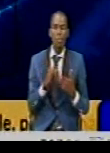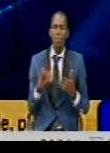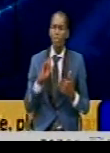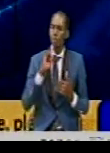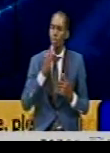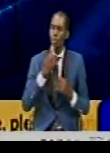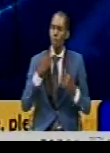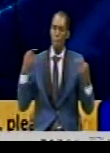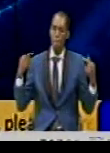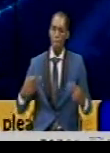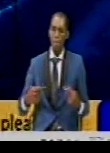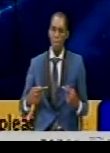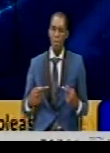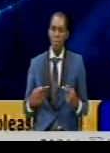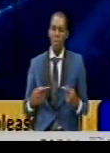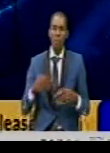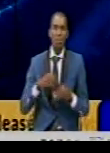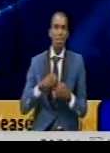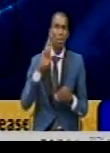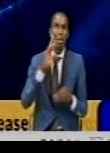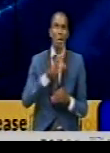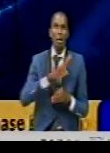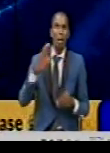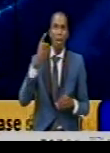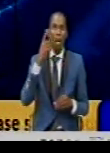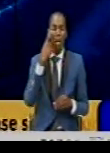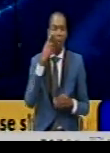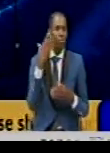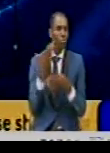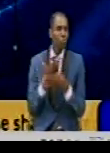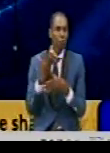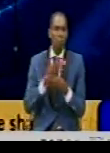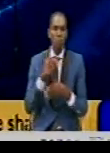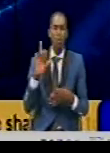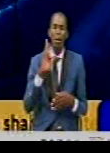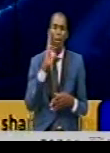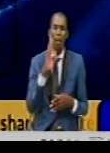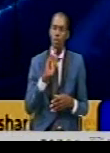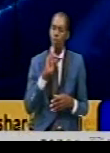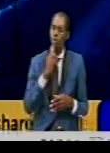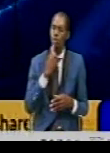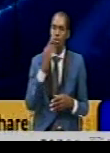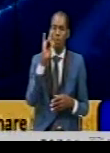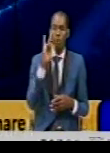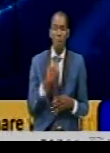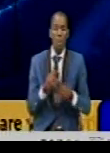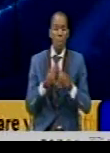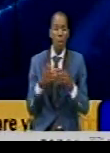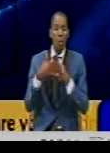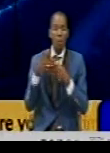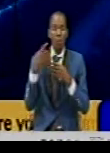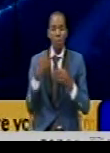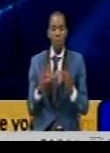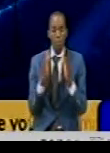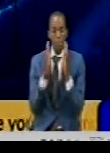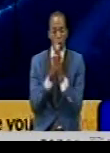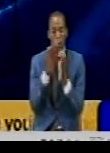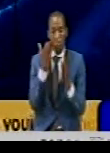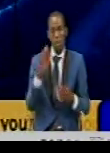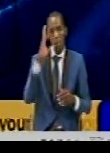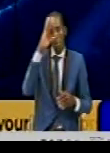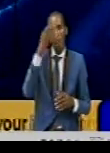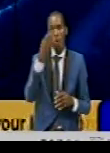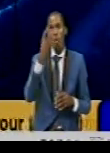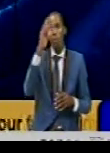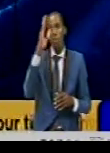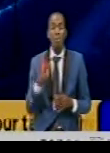Peace. She's been having serious pain in her right eye, disturbing her